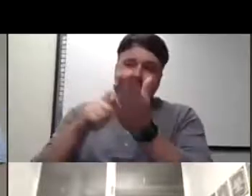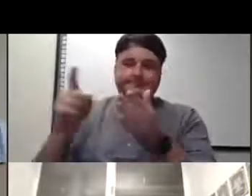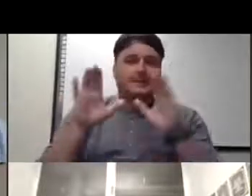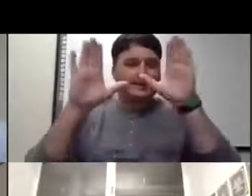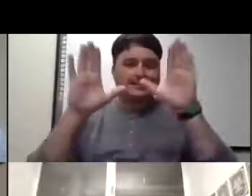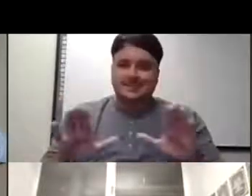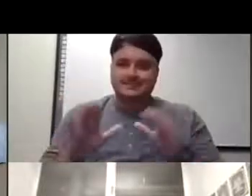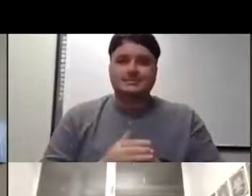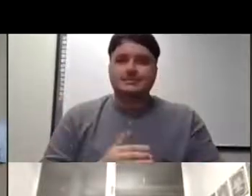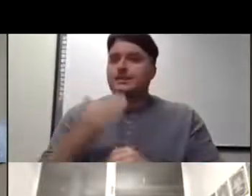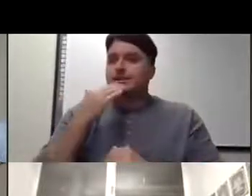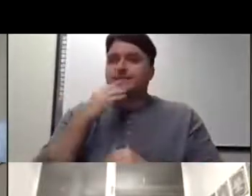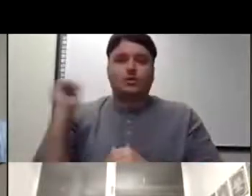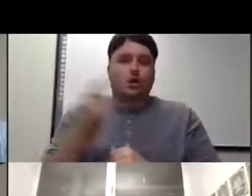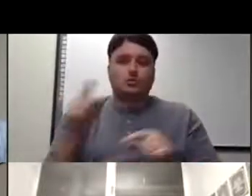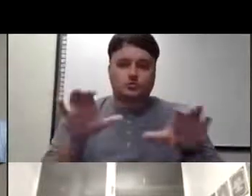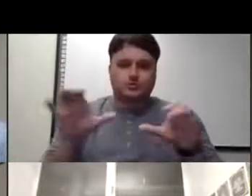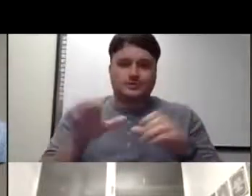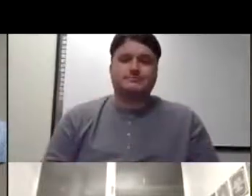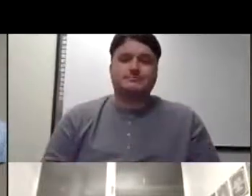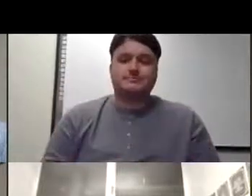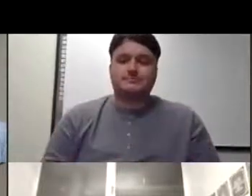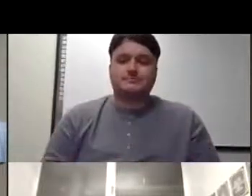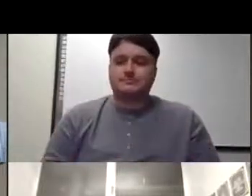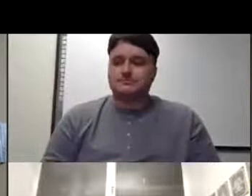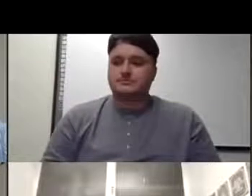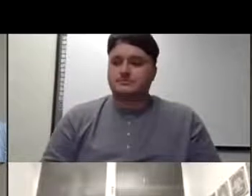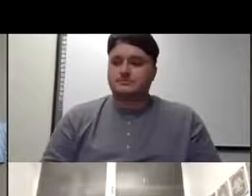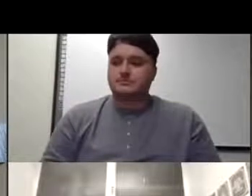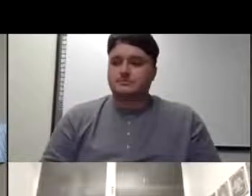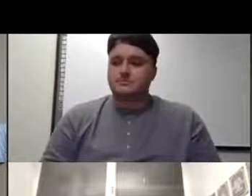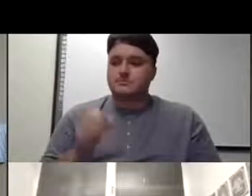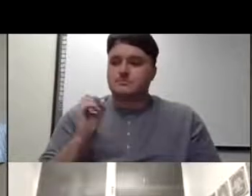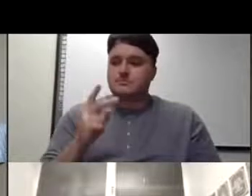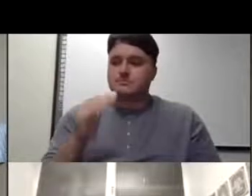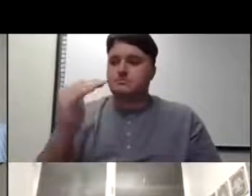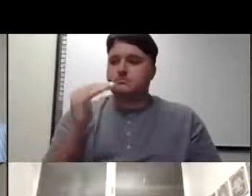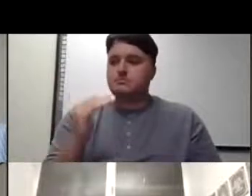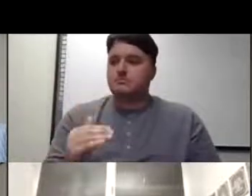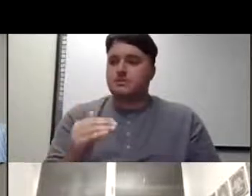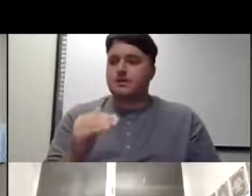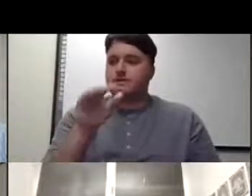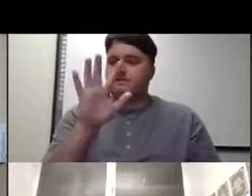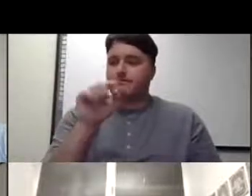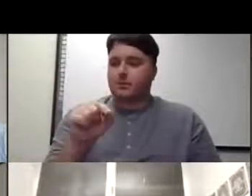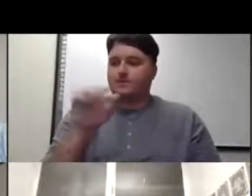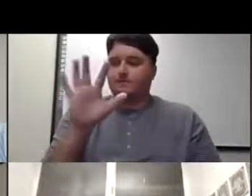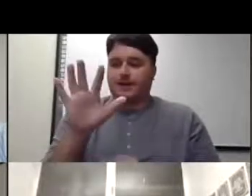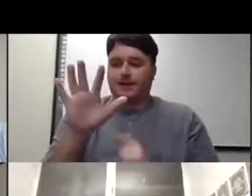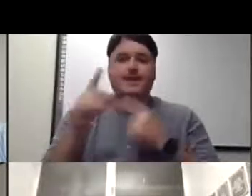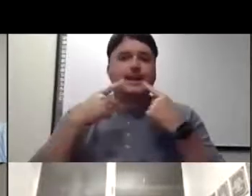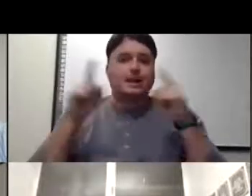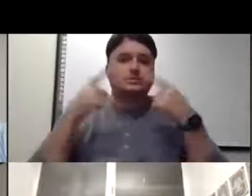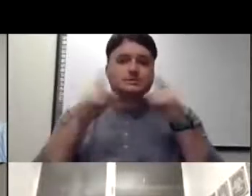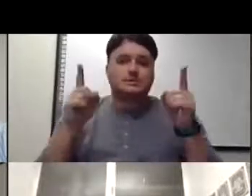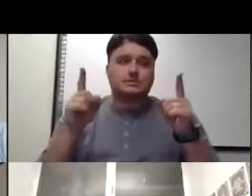So thank you for everything that you guys are doing. All right, we are moving on to item 5.5, which is announcements.